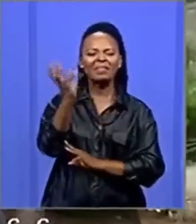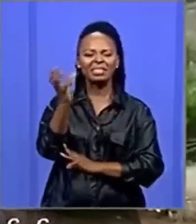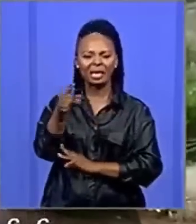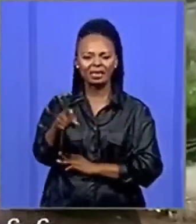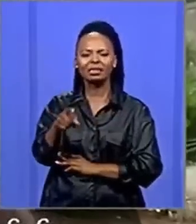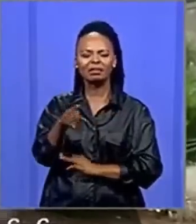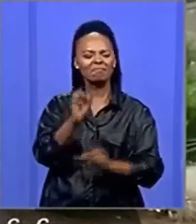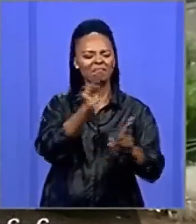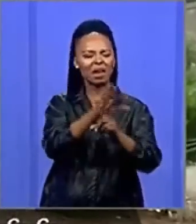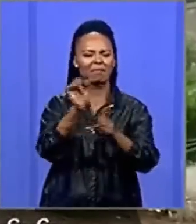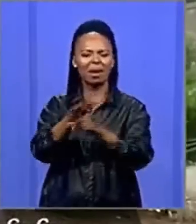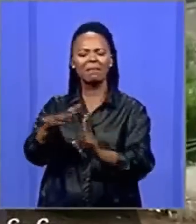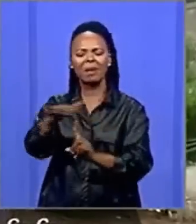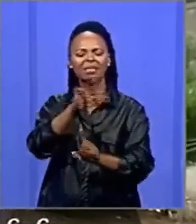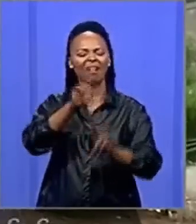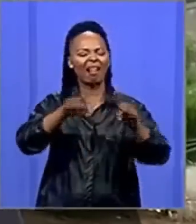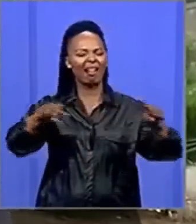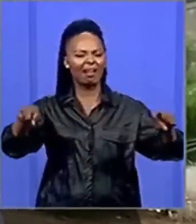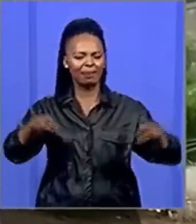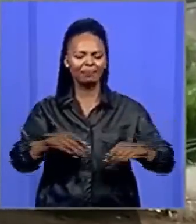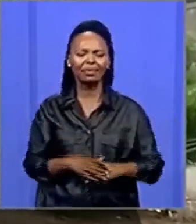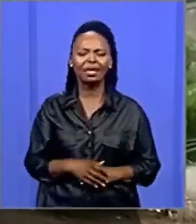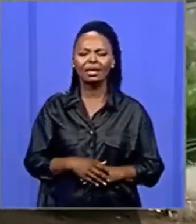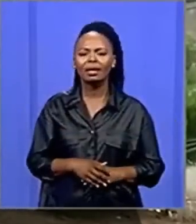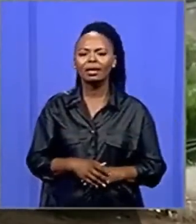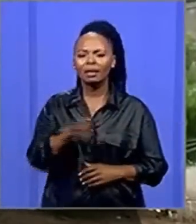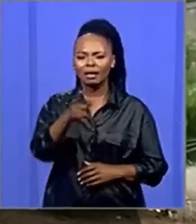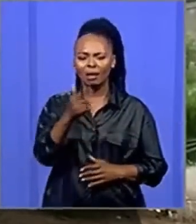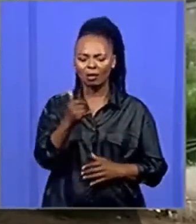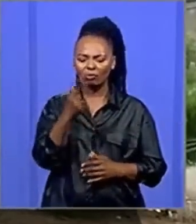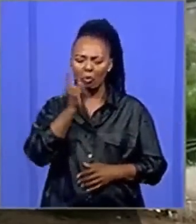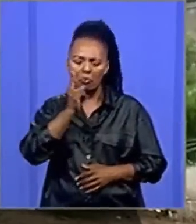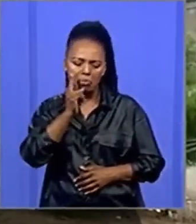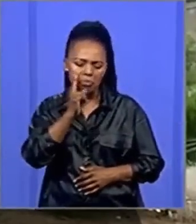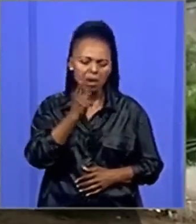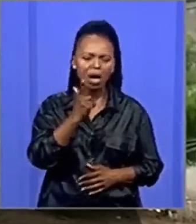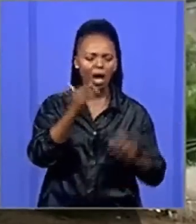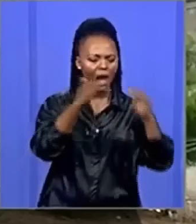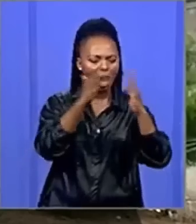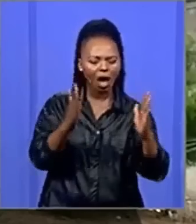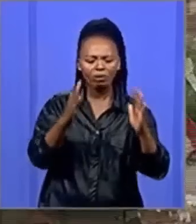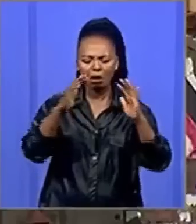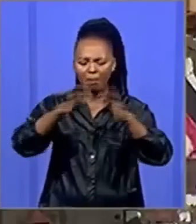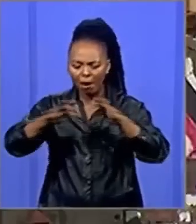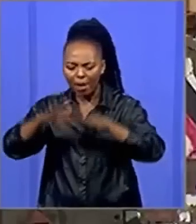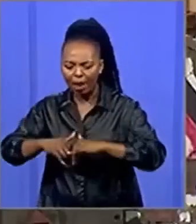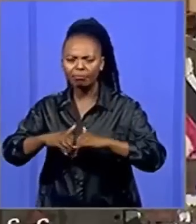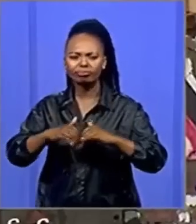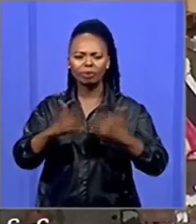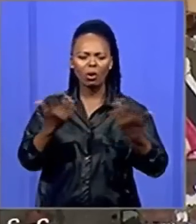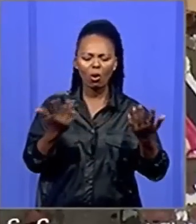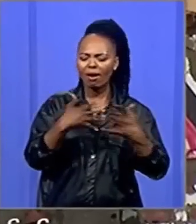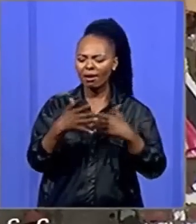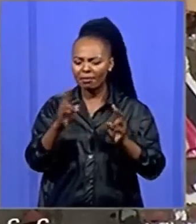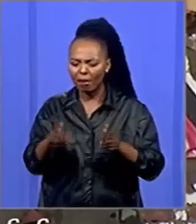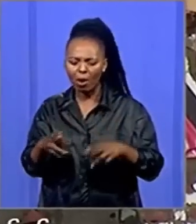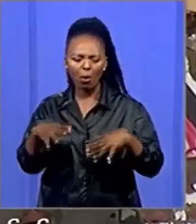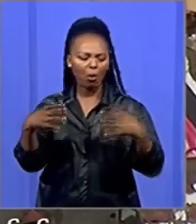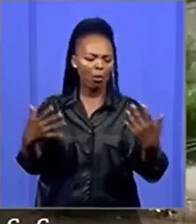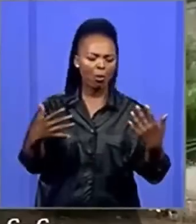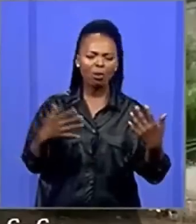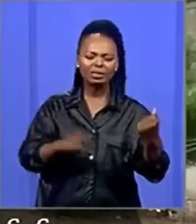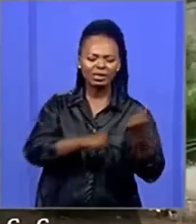ka fola ka thola boemo ka kakaretso hore re kgone ho tseba rona ke matlo a makaya mehileng ke mofuta o fengwe wa